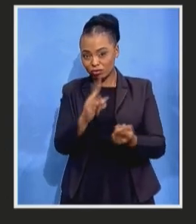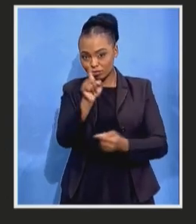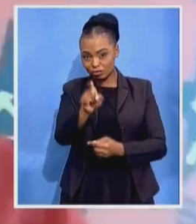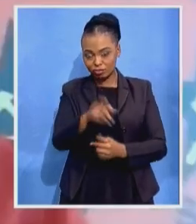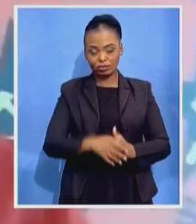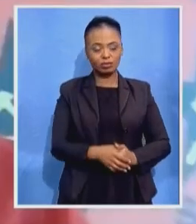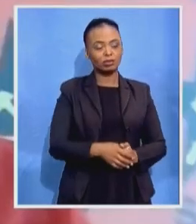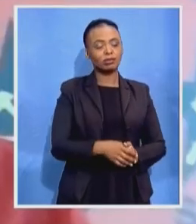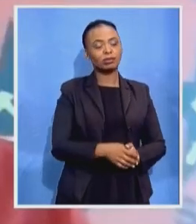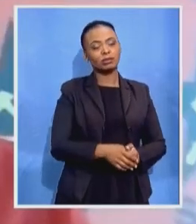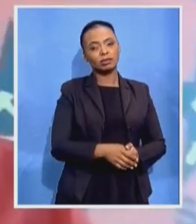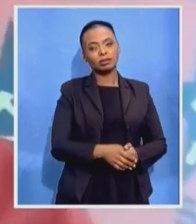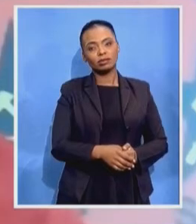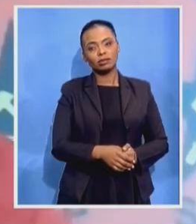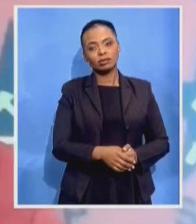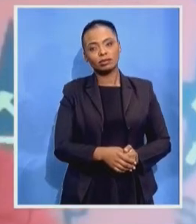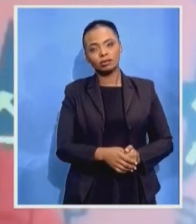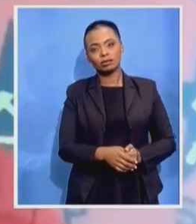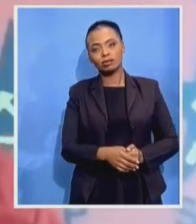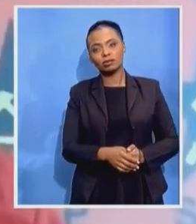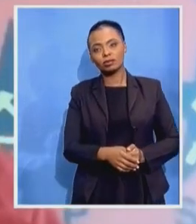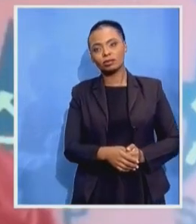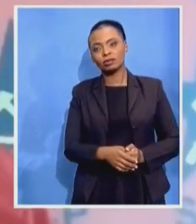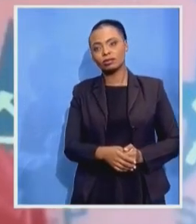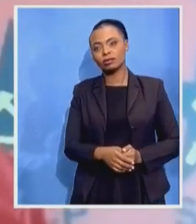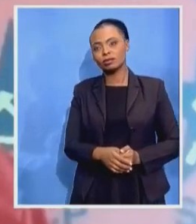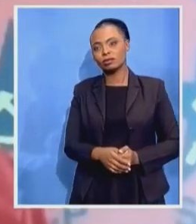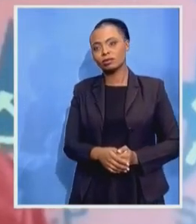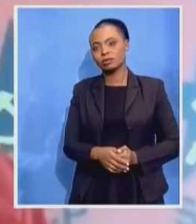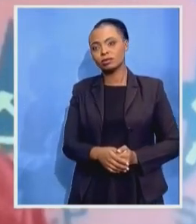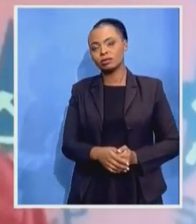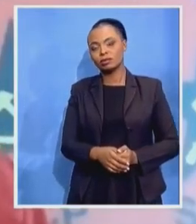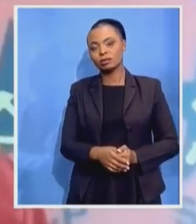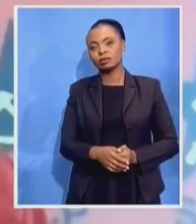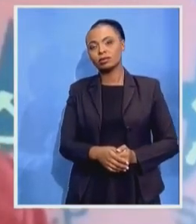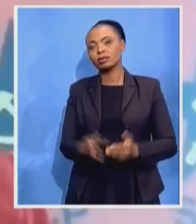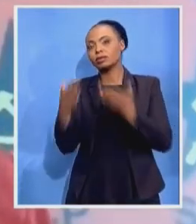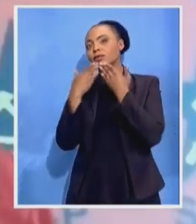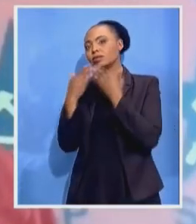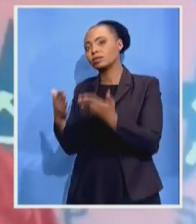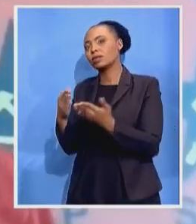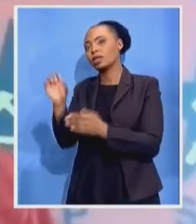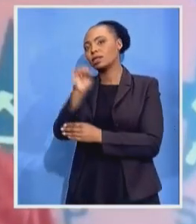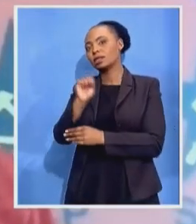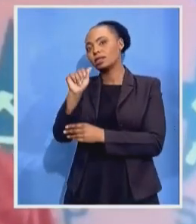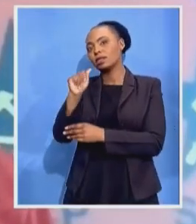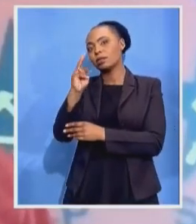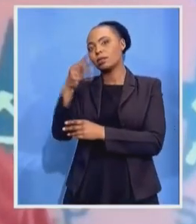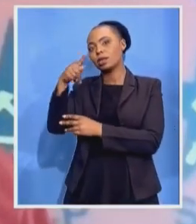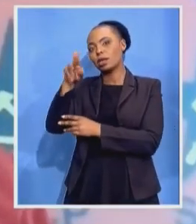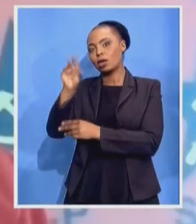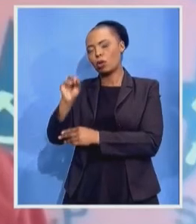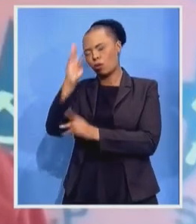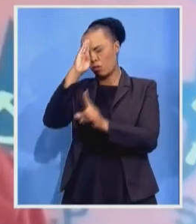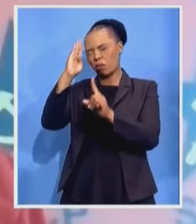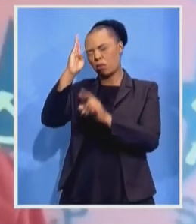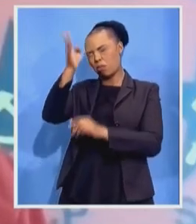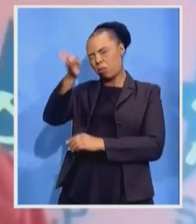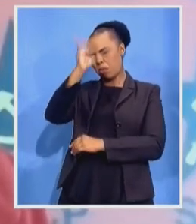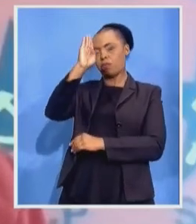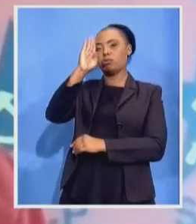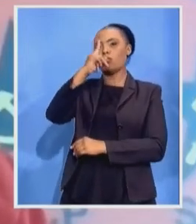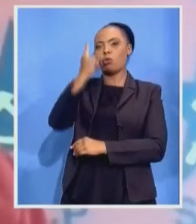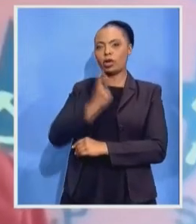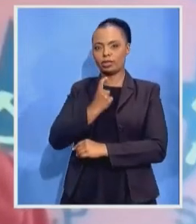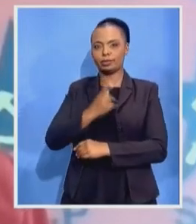Thank you, Samkelo, for your forthrightness and a sharp question. It is this type of